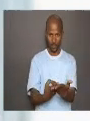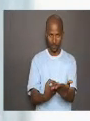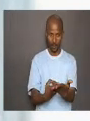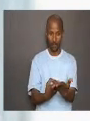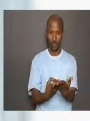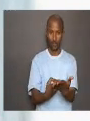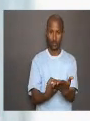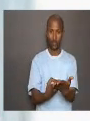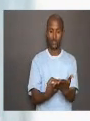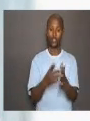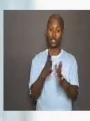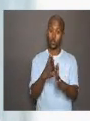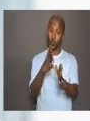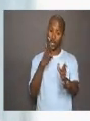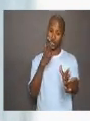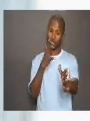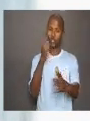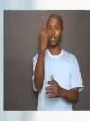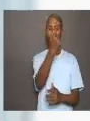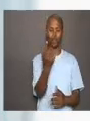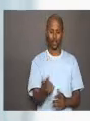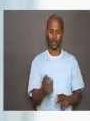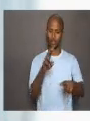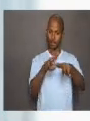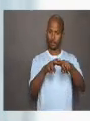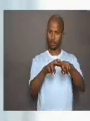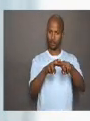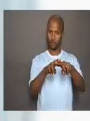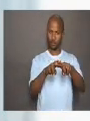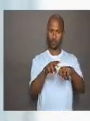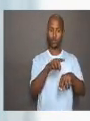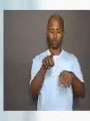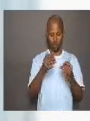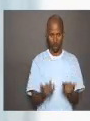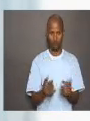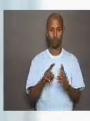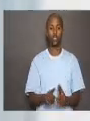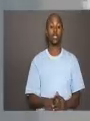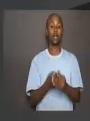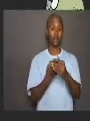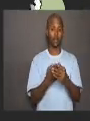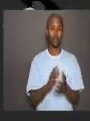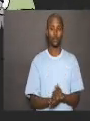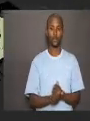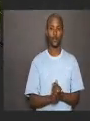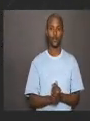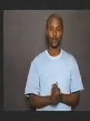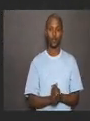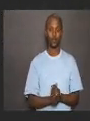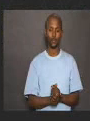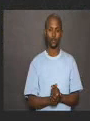the sequence graphically. You can get started right away.